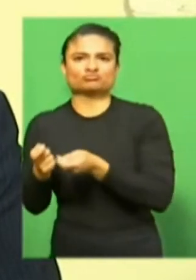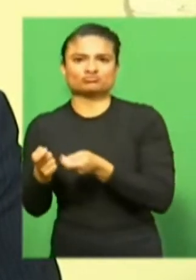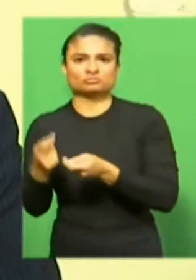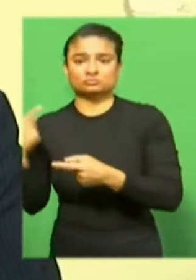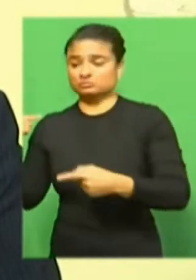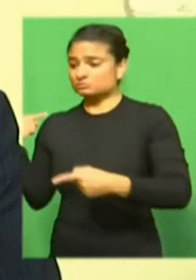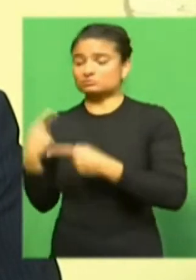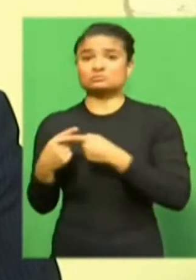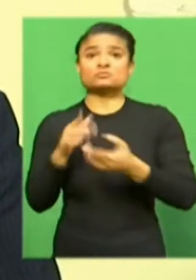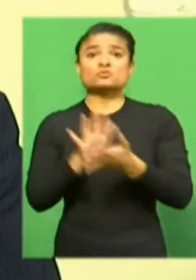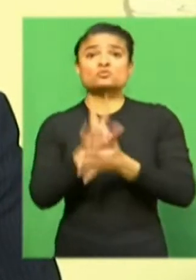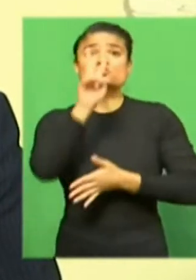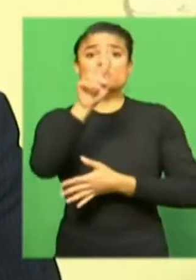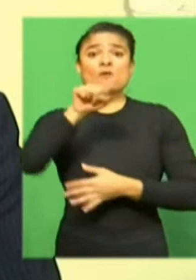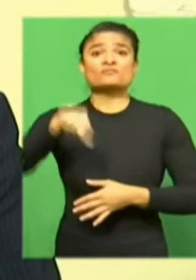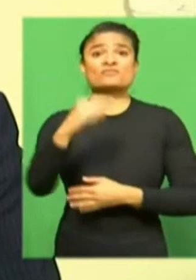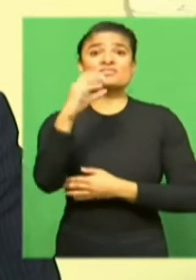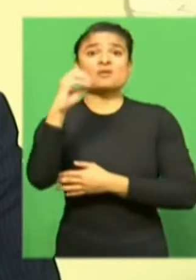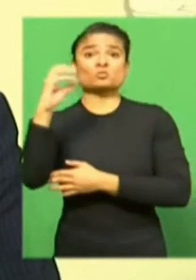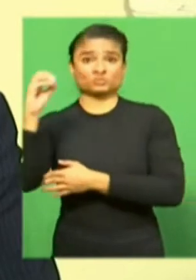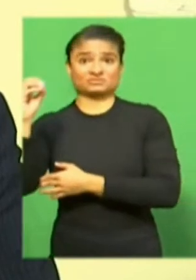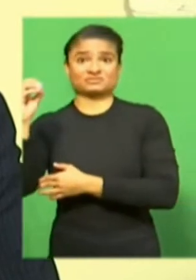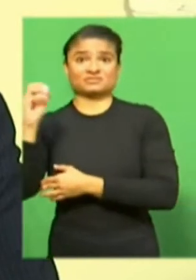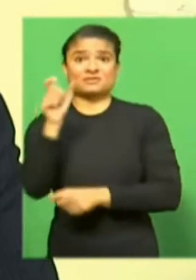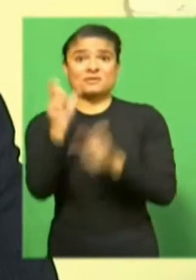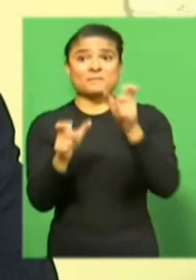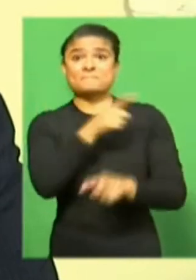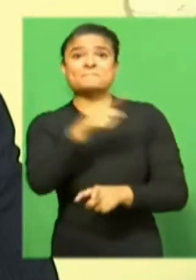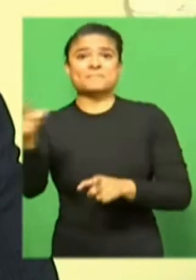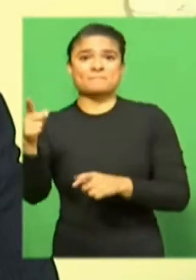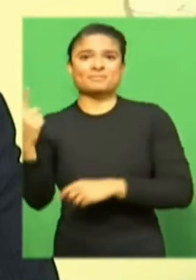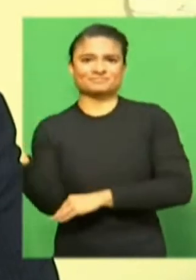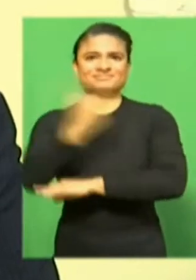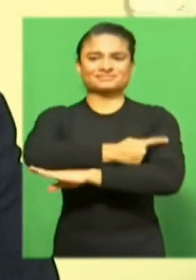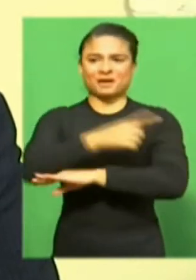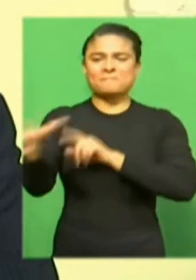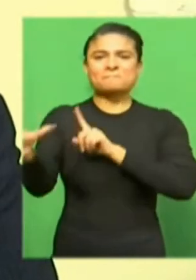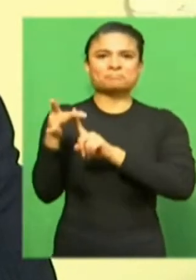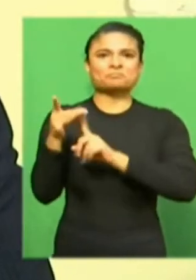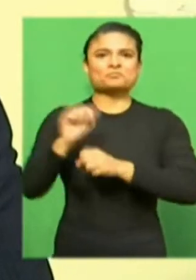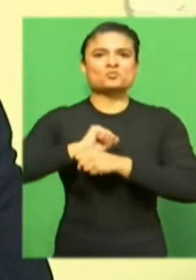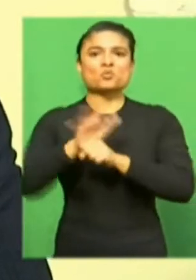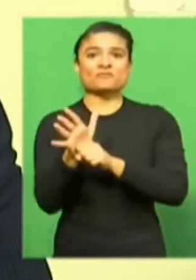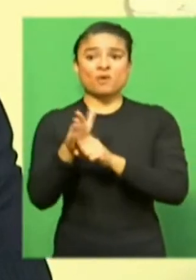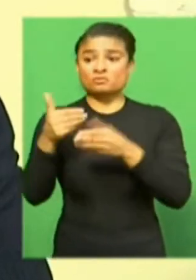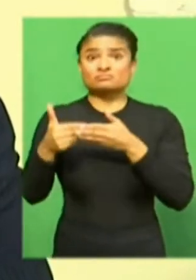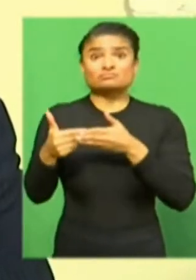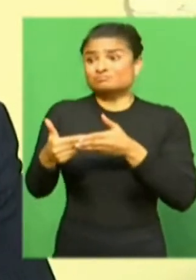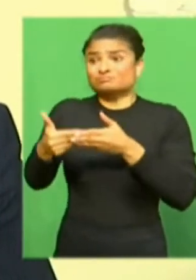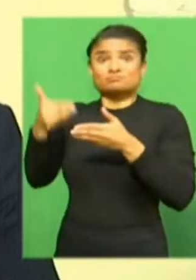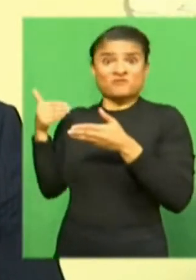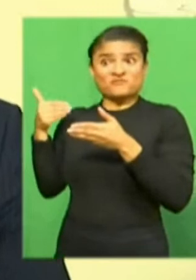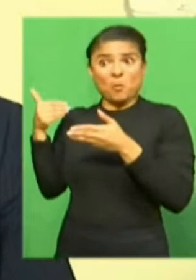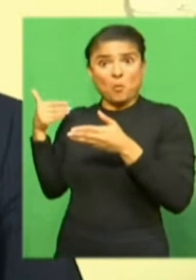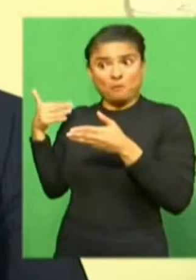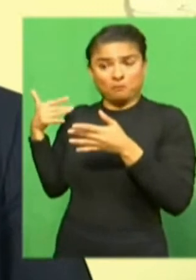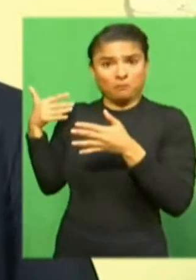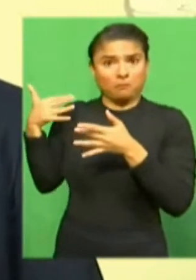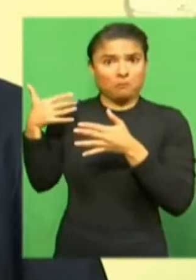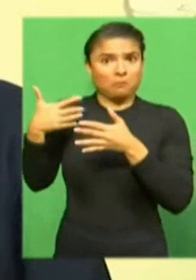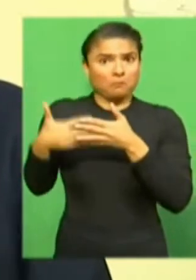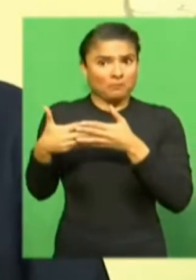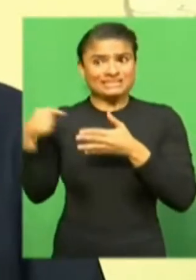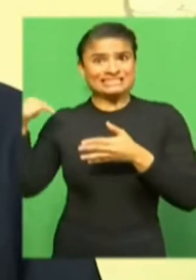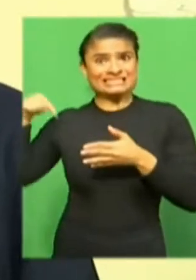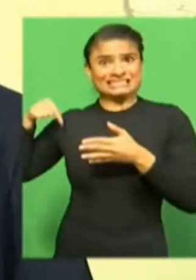day, which represents a 20% drop from the previous week. In the last 2 weeks, the number of